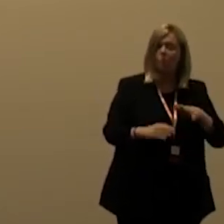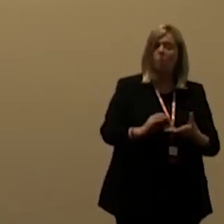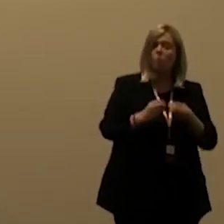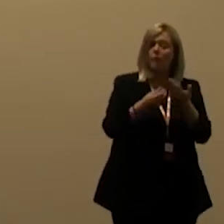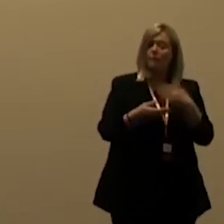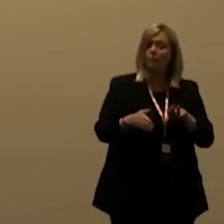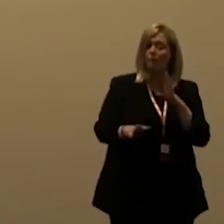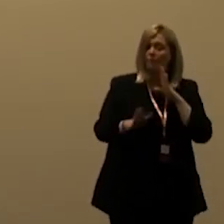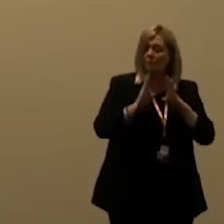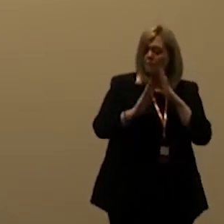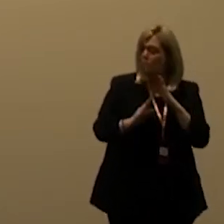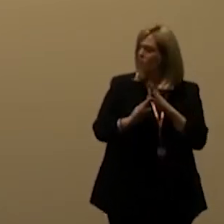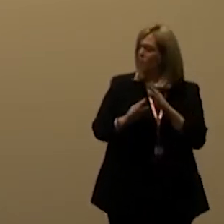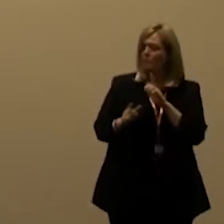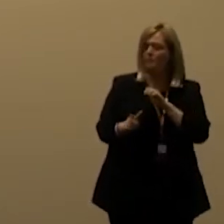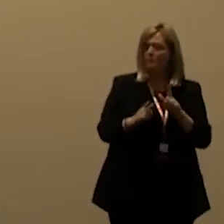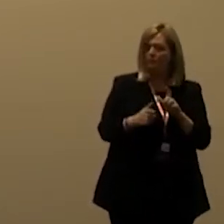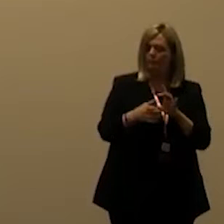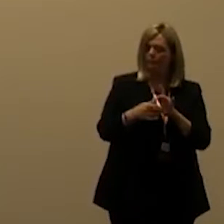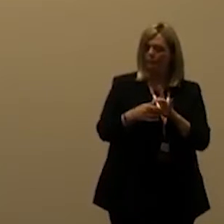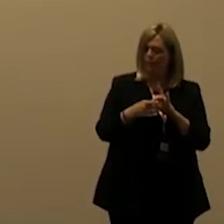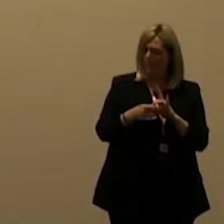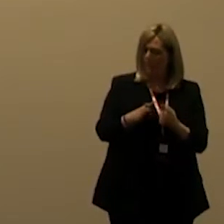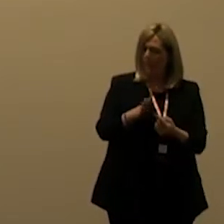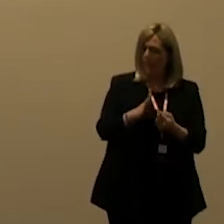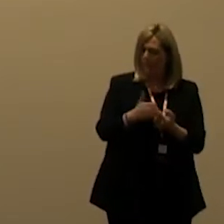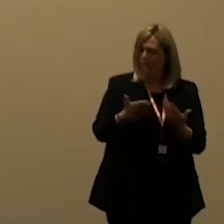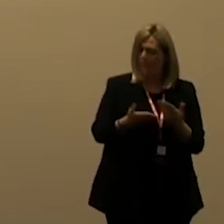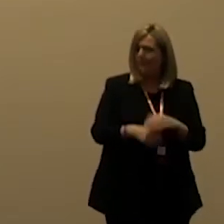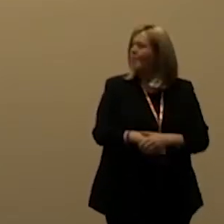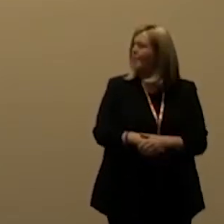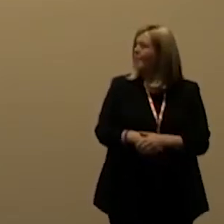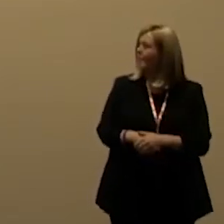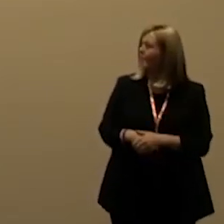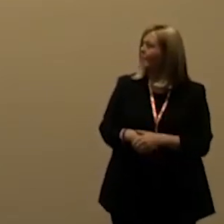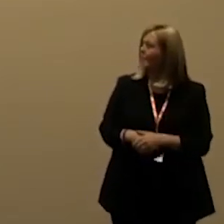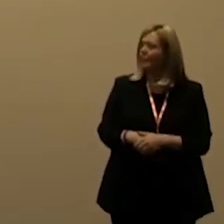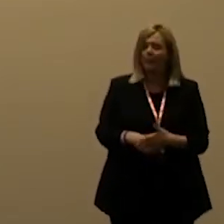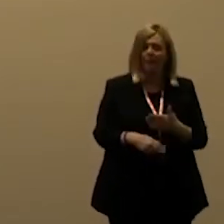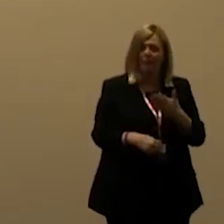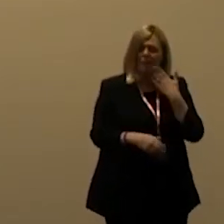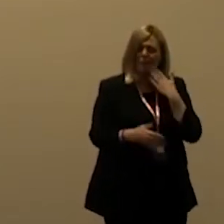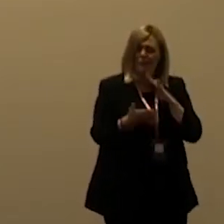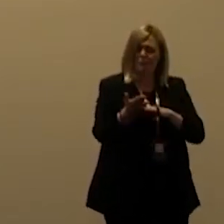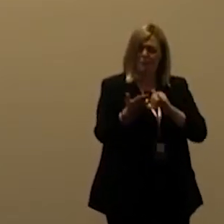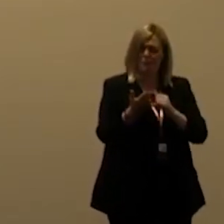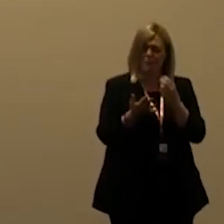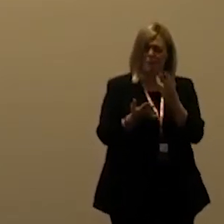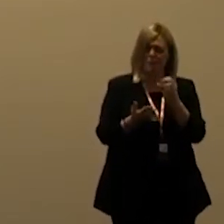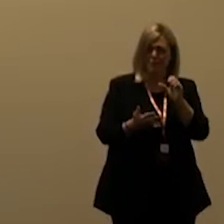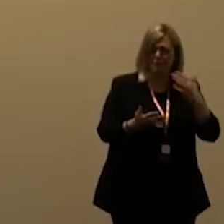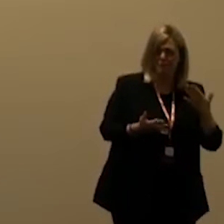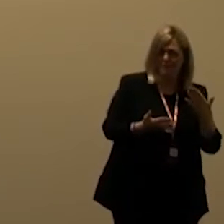But here she is, still relevant today, doing her thing. I have to say, thanks to Microsoft 365 stock